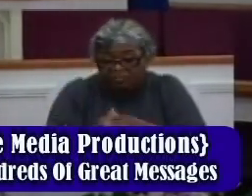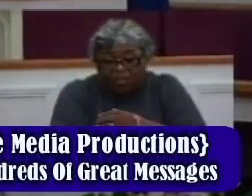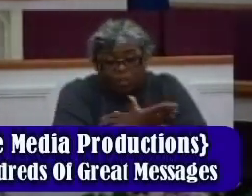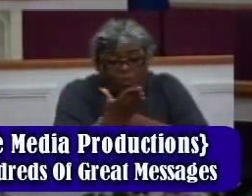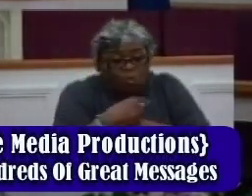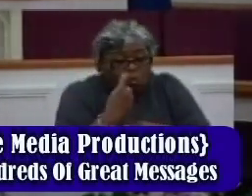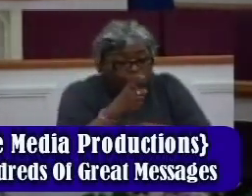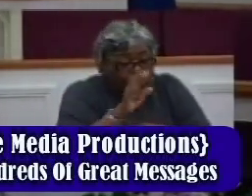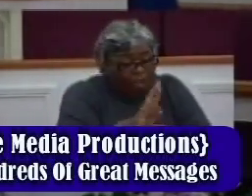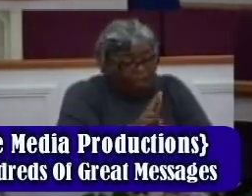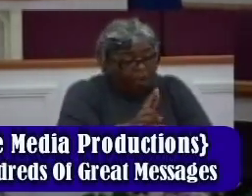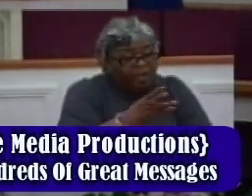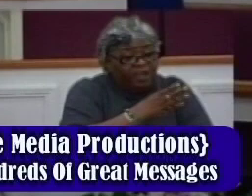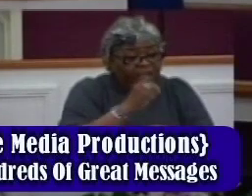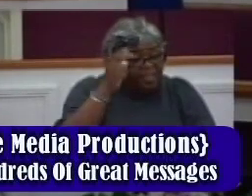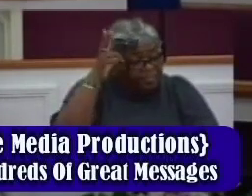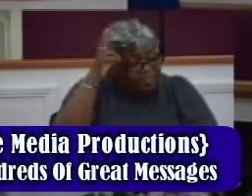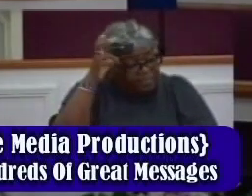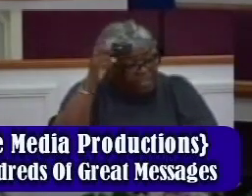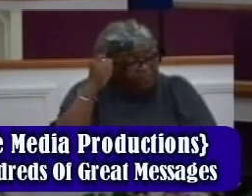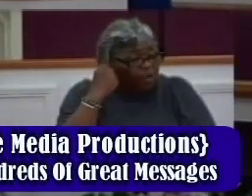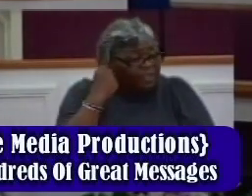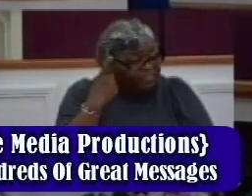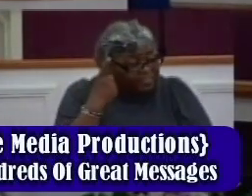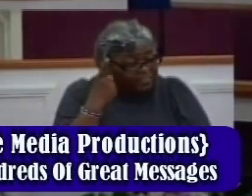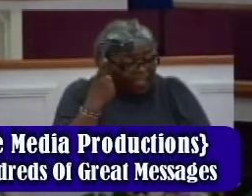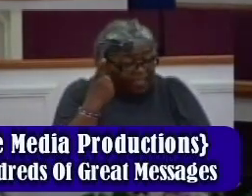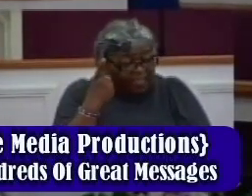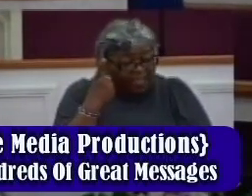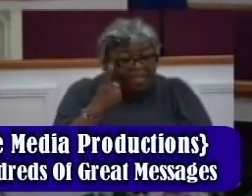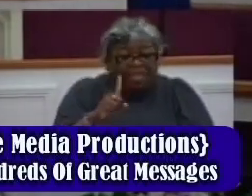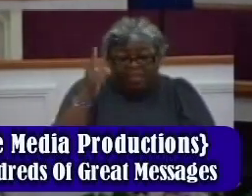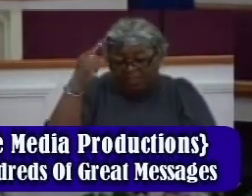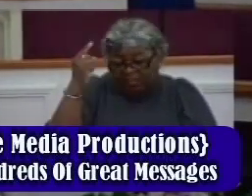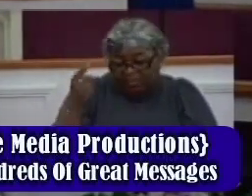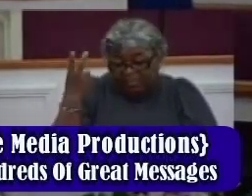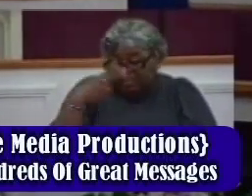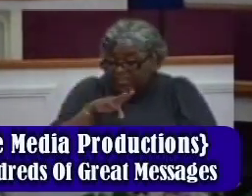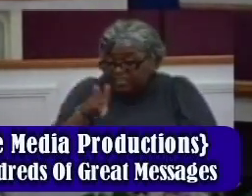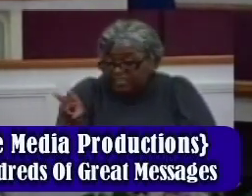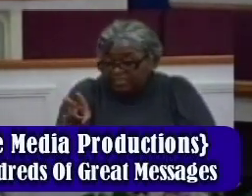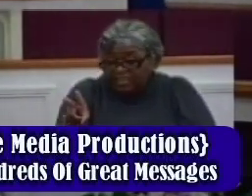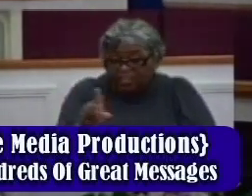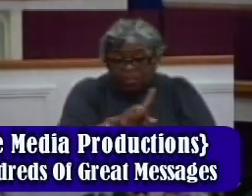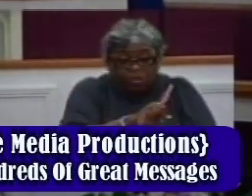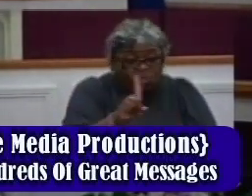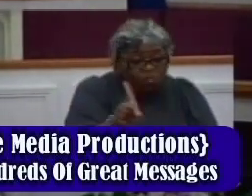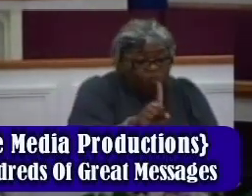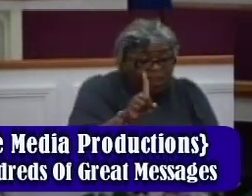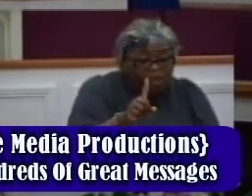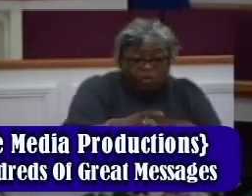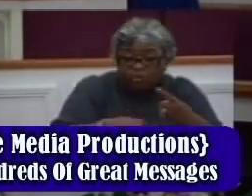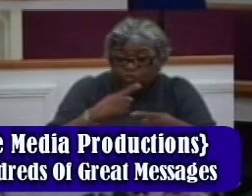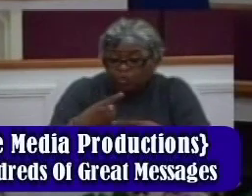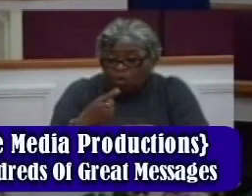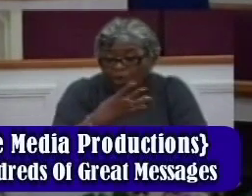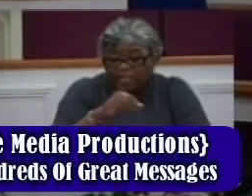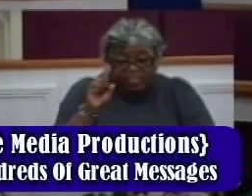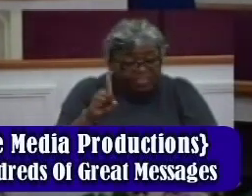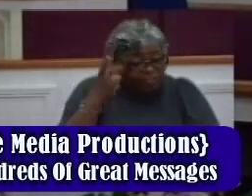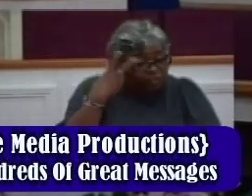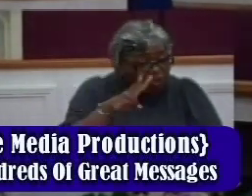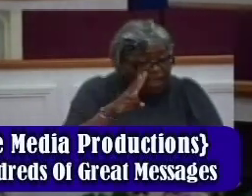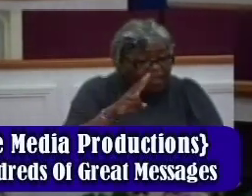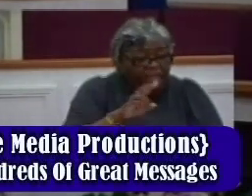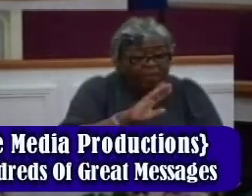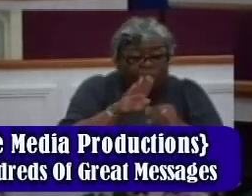are. And the devil understands, and he sees where you're going. And he tries to